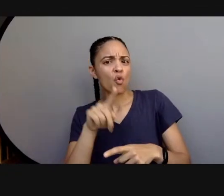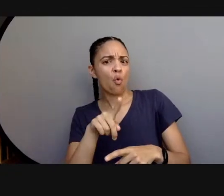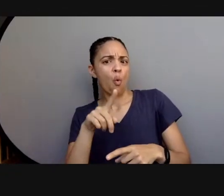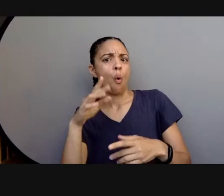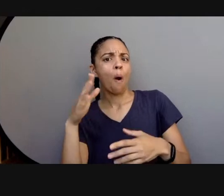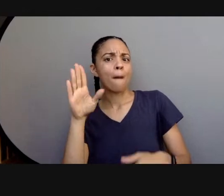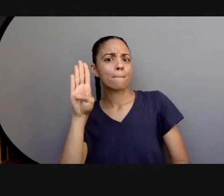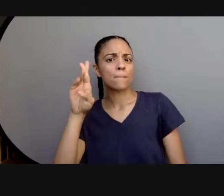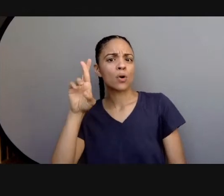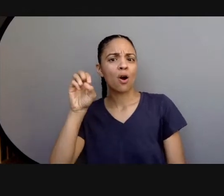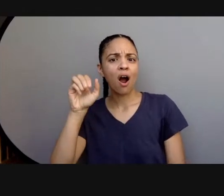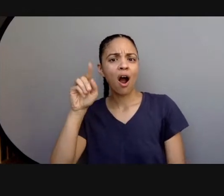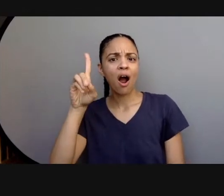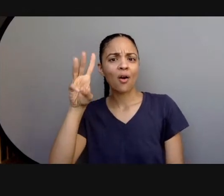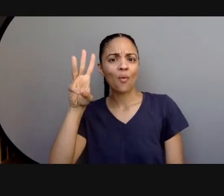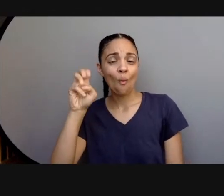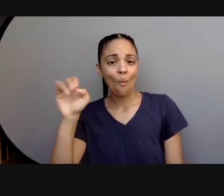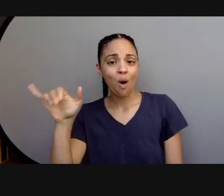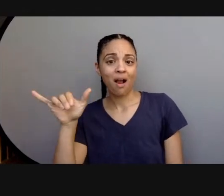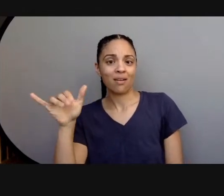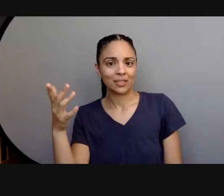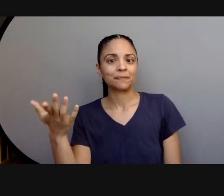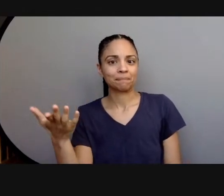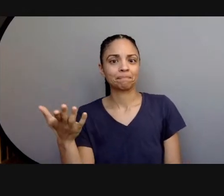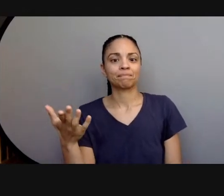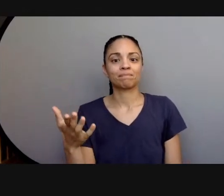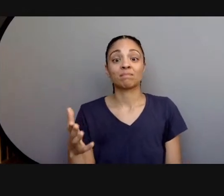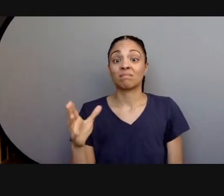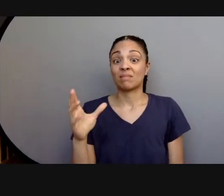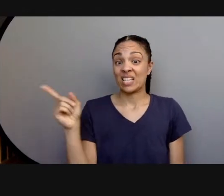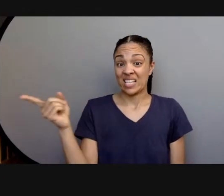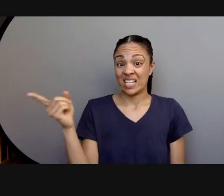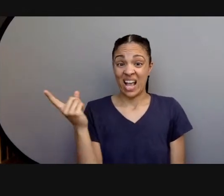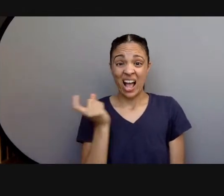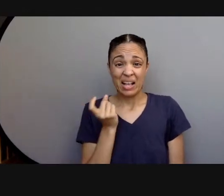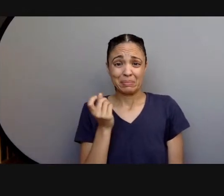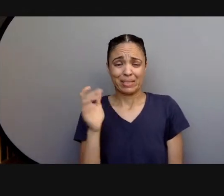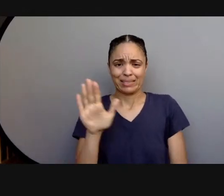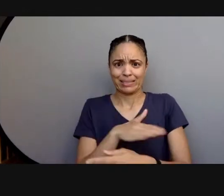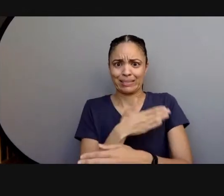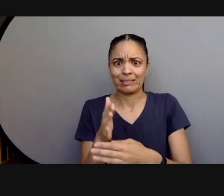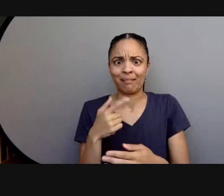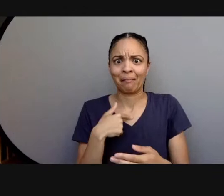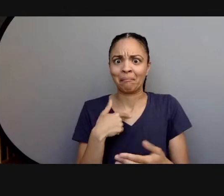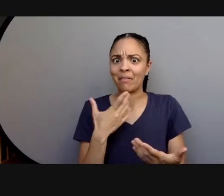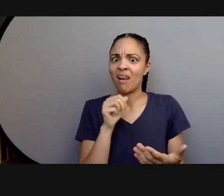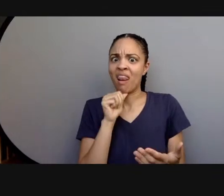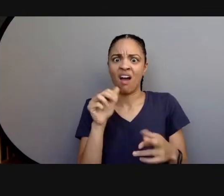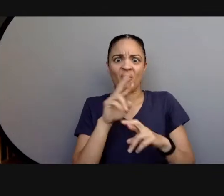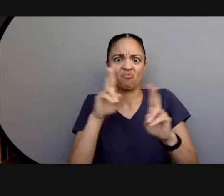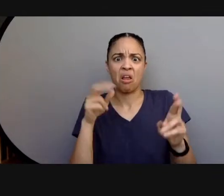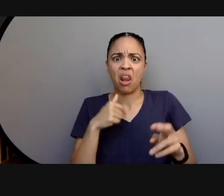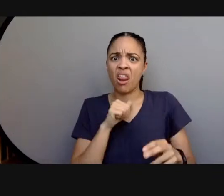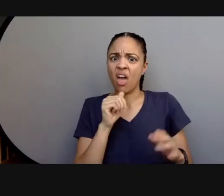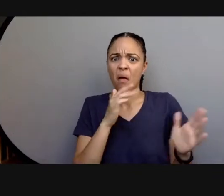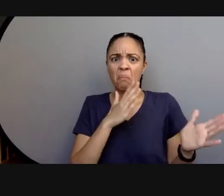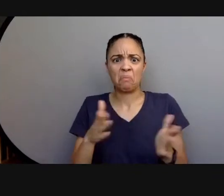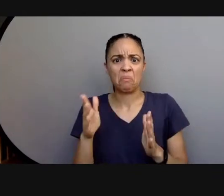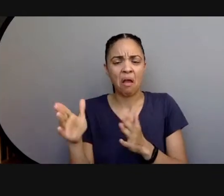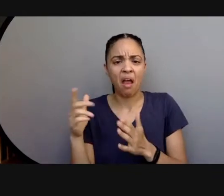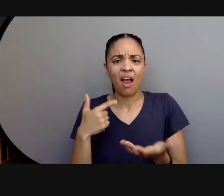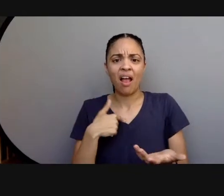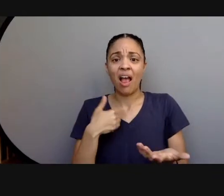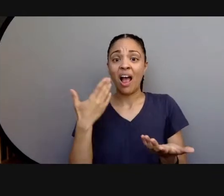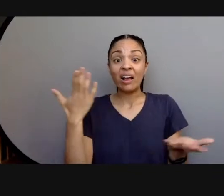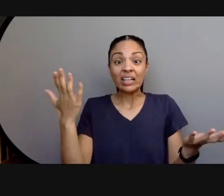bring. They said, you're going to get ready to sing. I had no sheet music. I didn't know what to do. Tumble. I had just learned how to do a